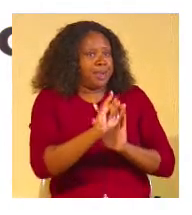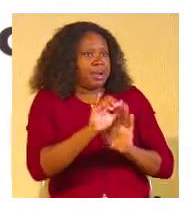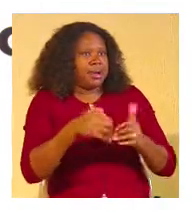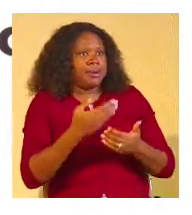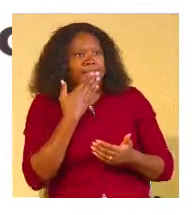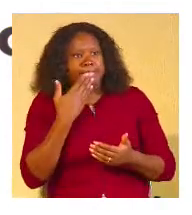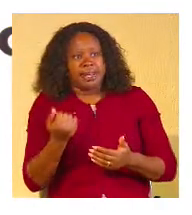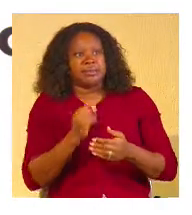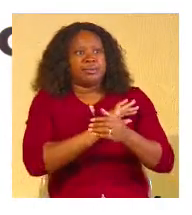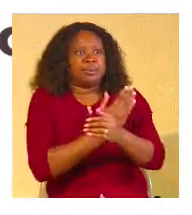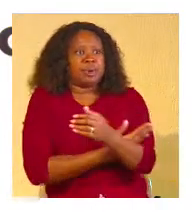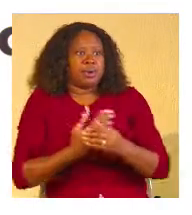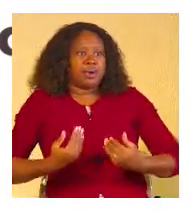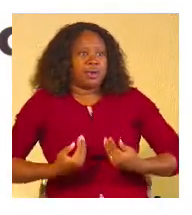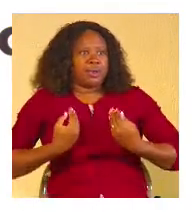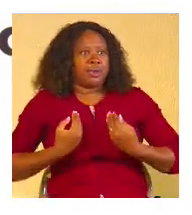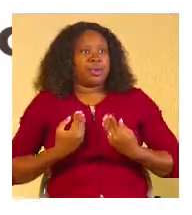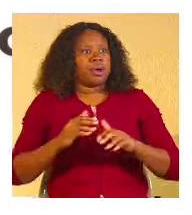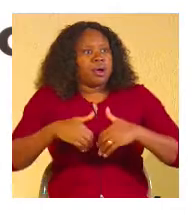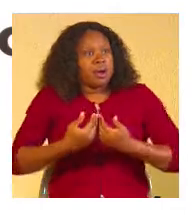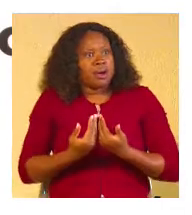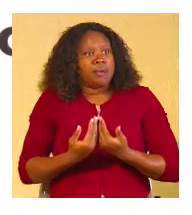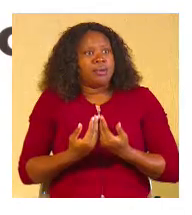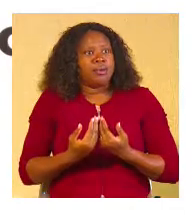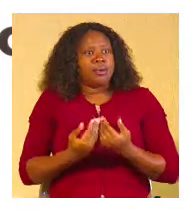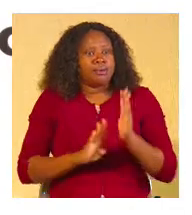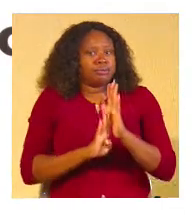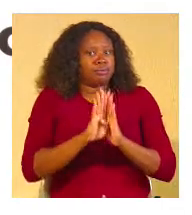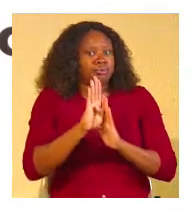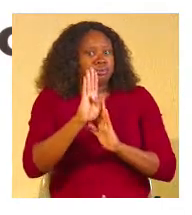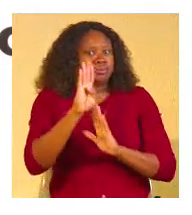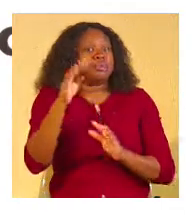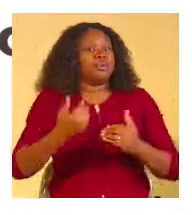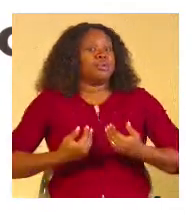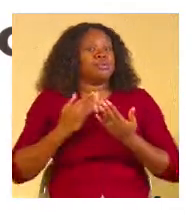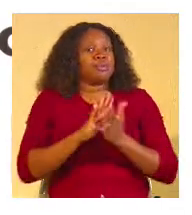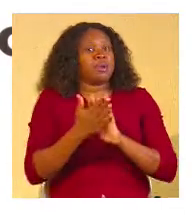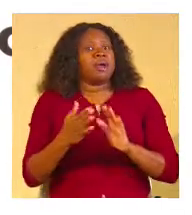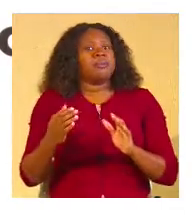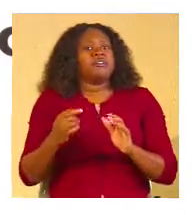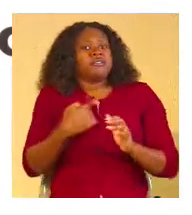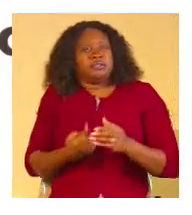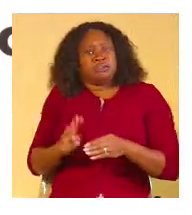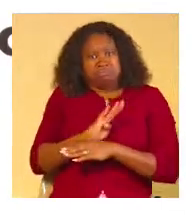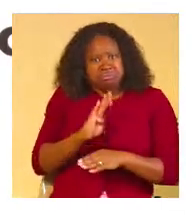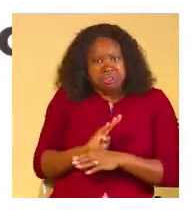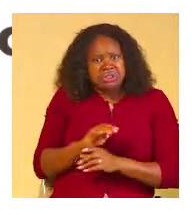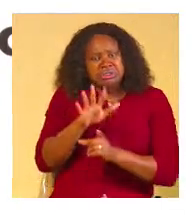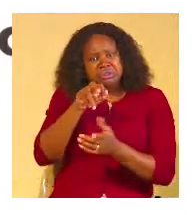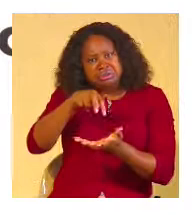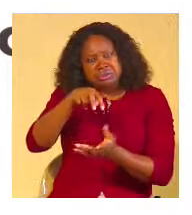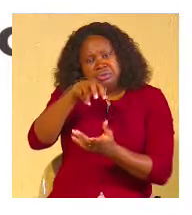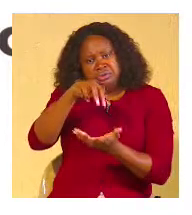best empower the youth, to improve on how we enhance the youth to become employable, to become